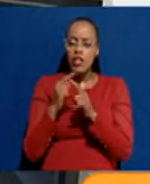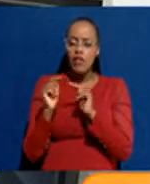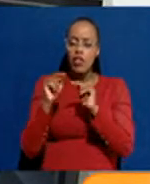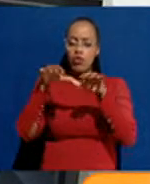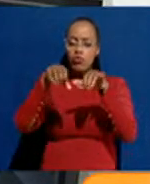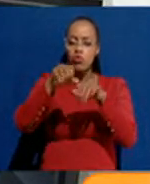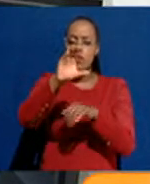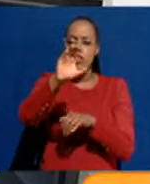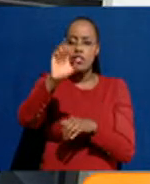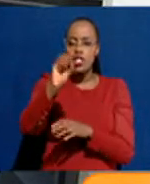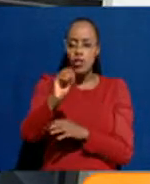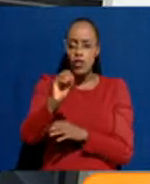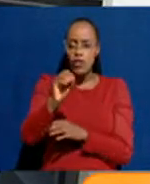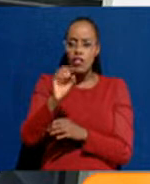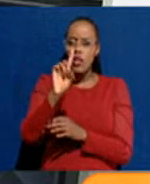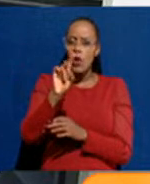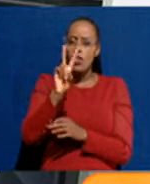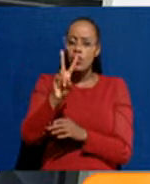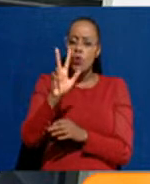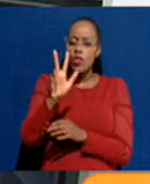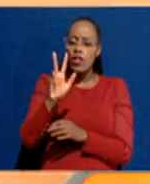CEO after, how many?